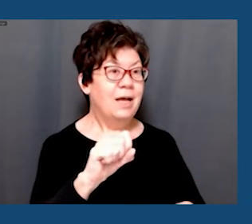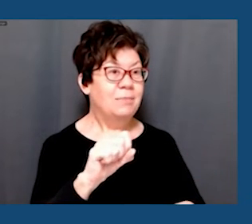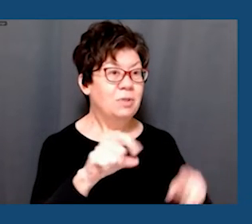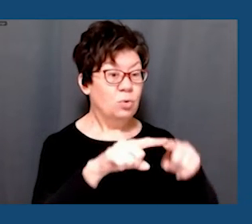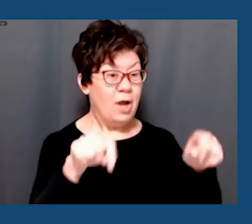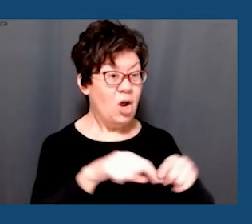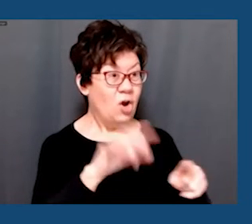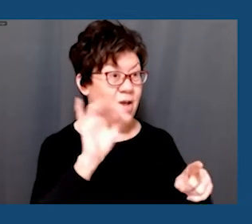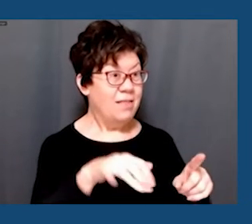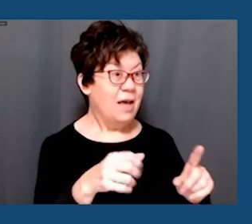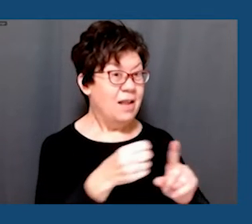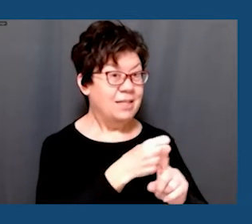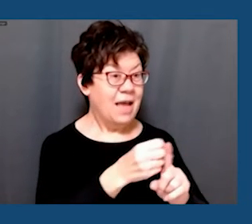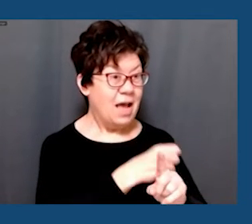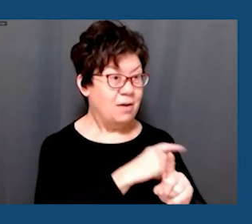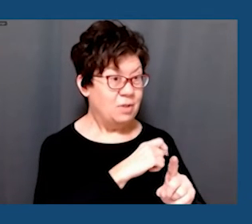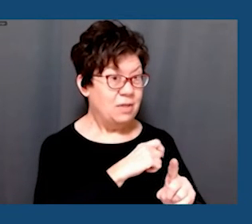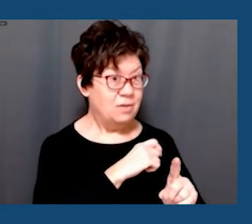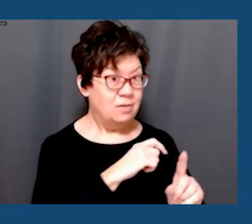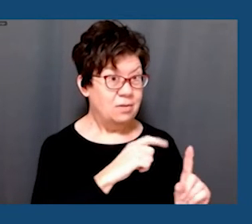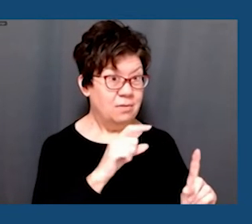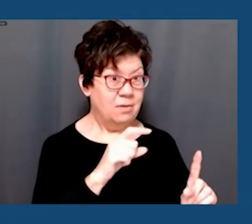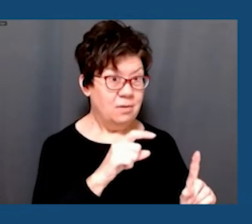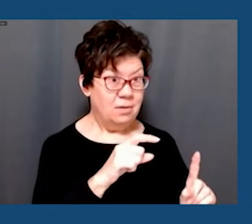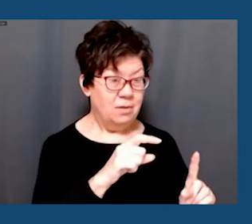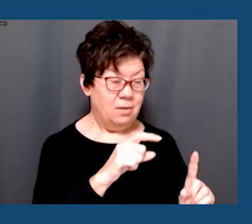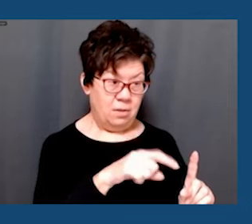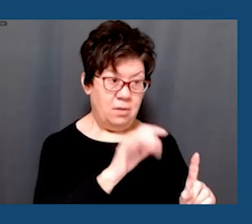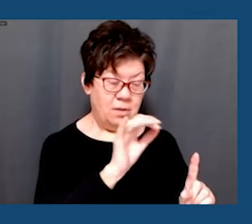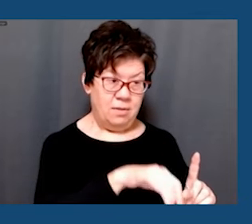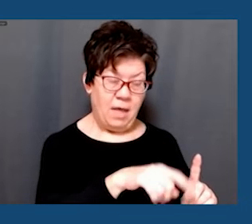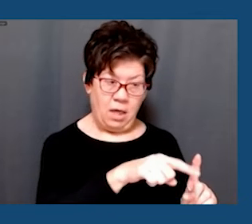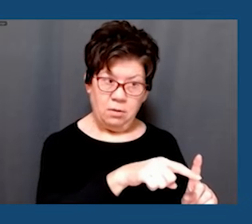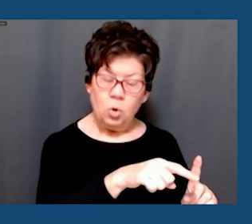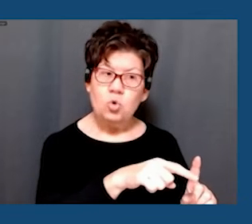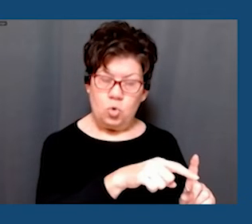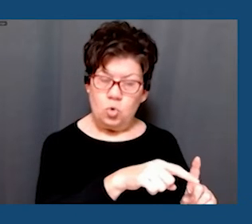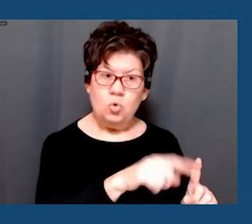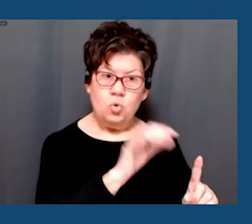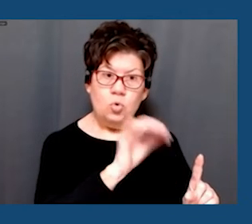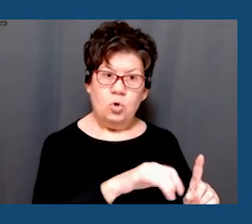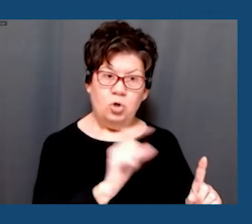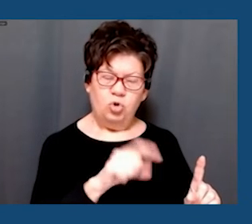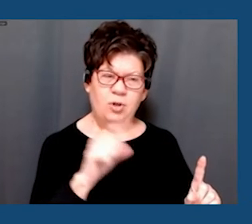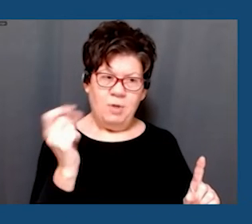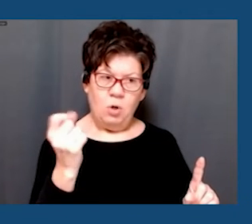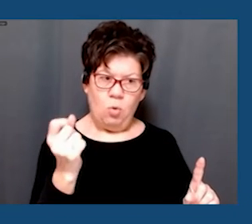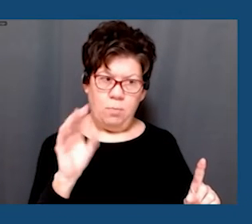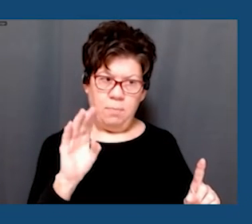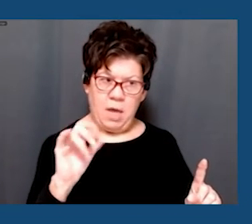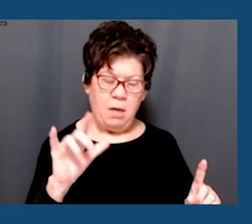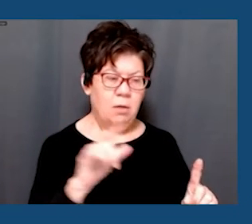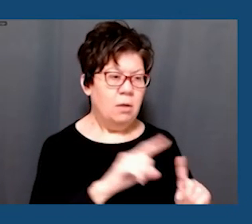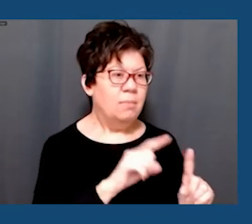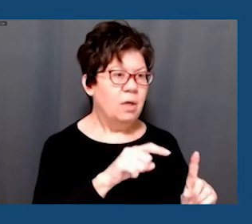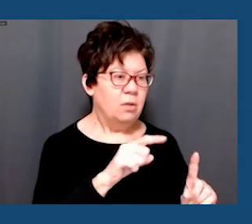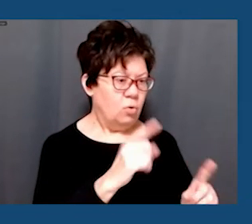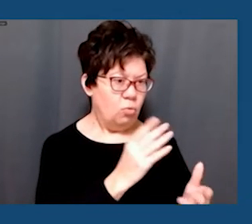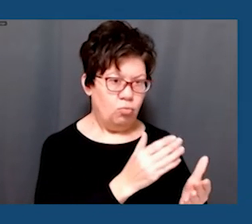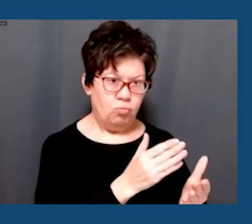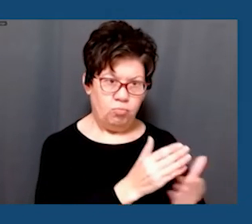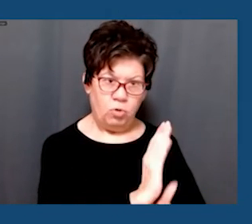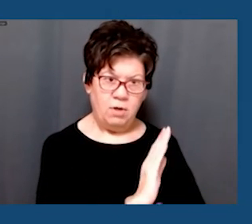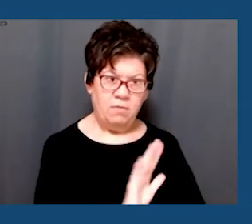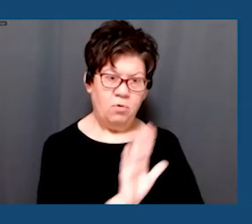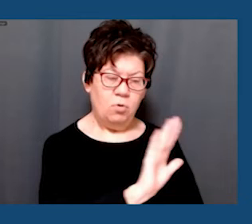that absolutely, first of all, should have been held on bail, and that's a different topic. But absolutely, there was a right for those people to be